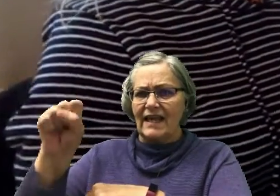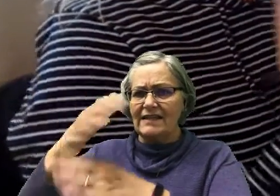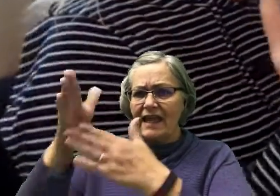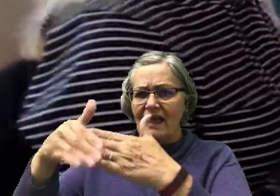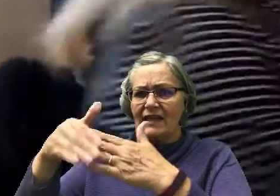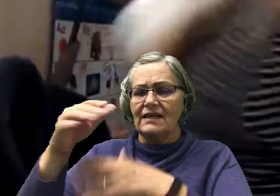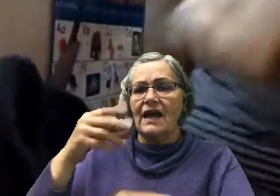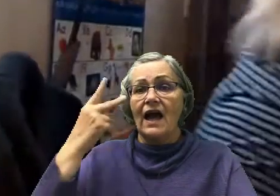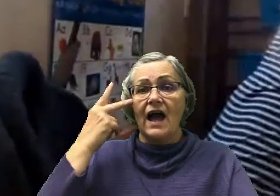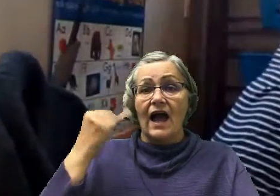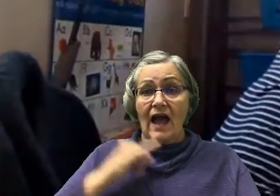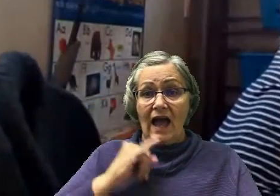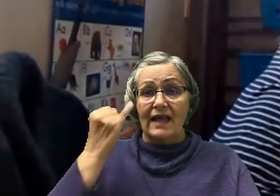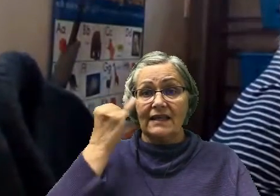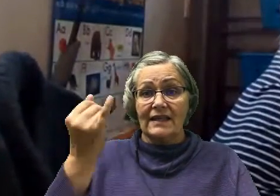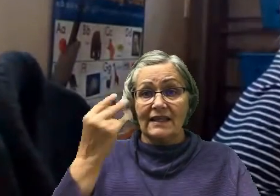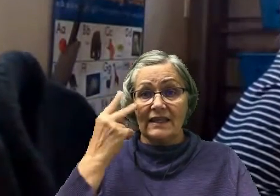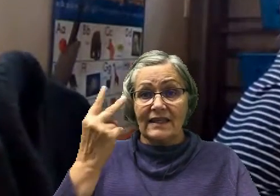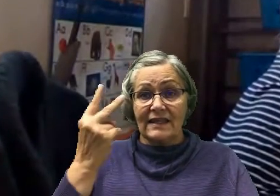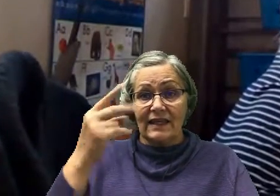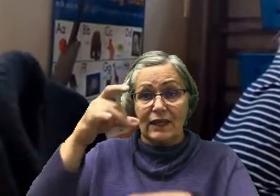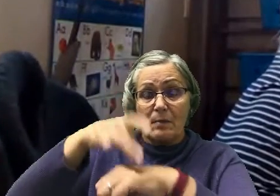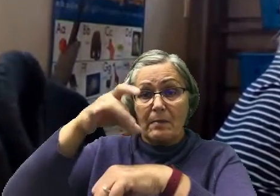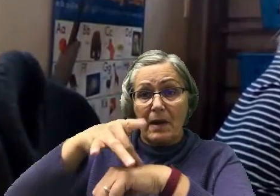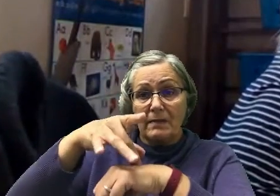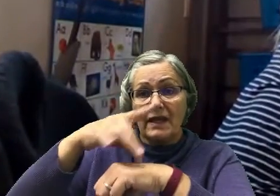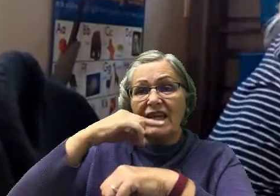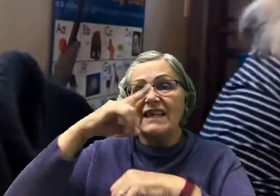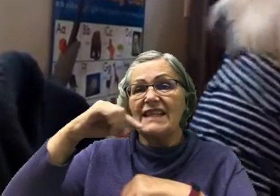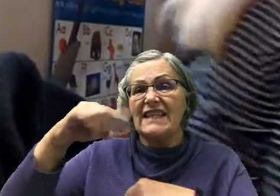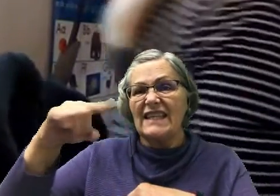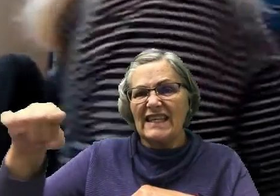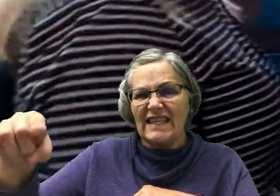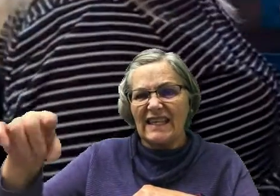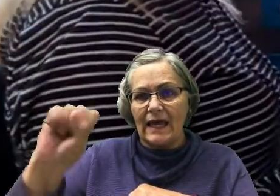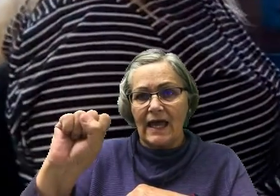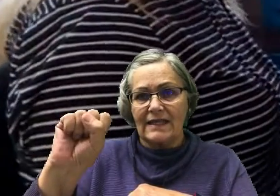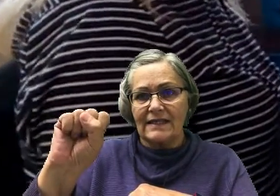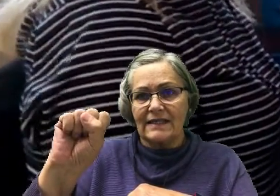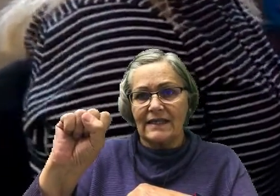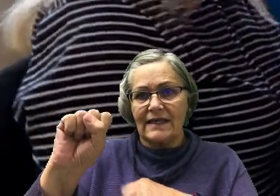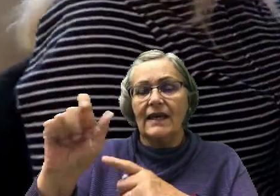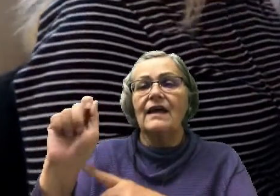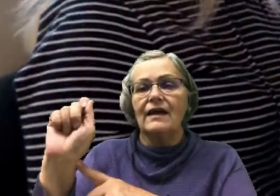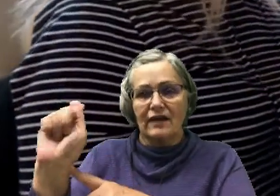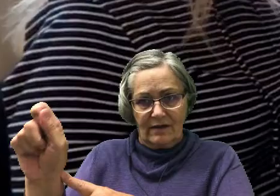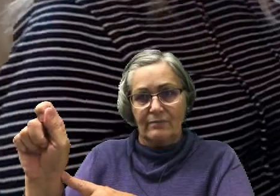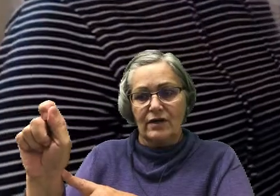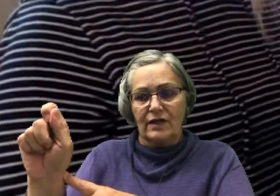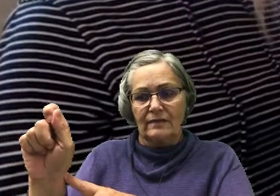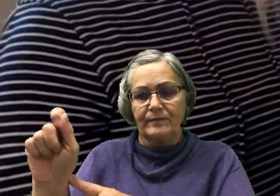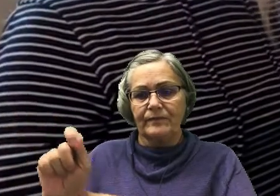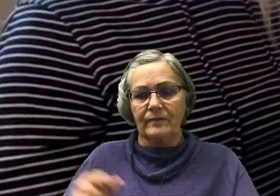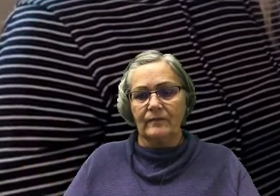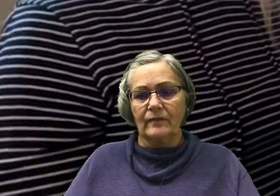pumpkins. Let's add an S. And then a stop dot or a period. And then what am I going to do? What do